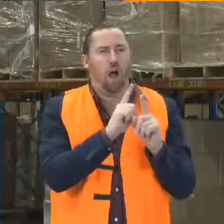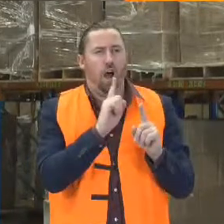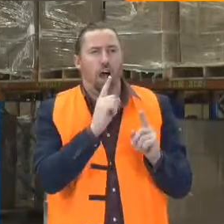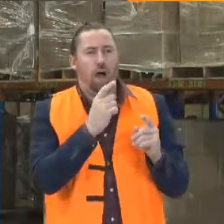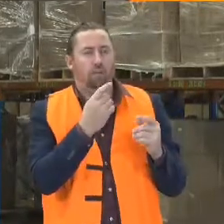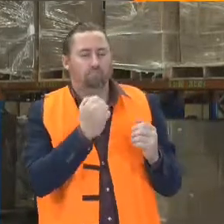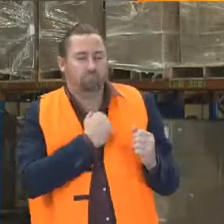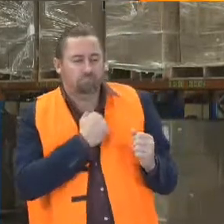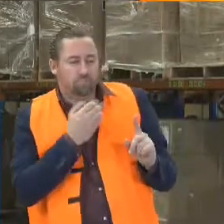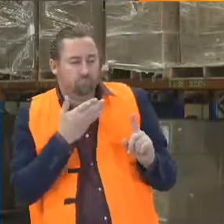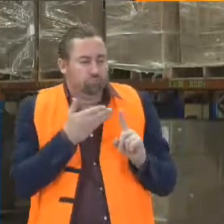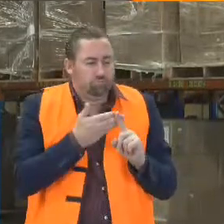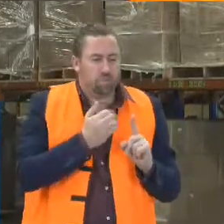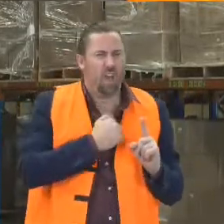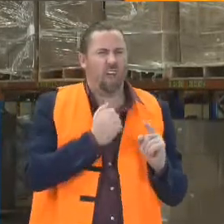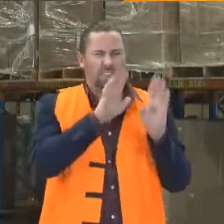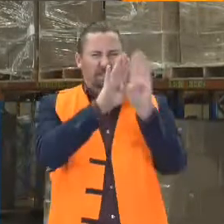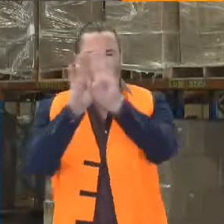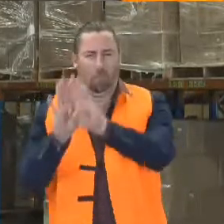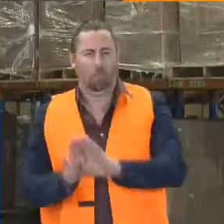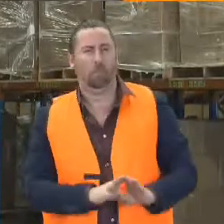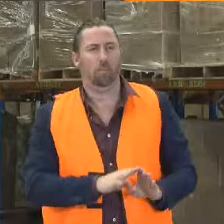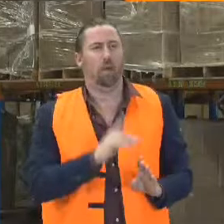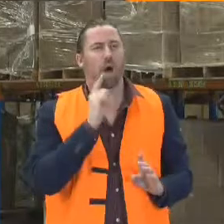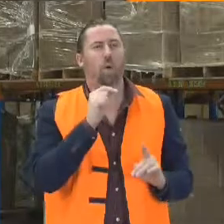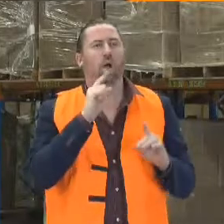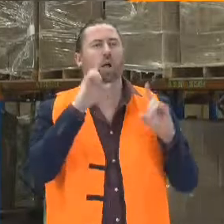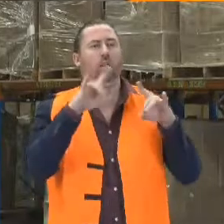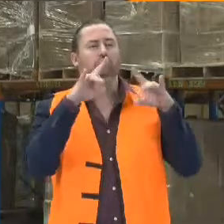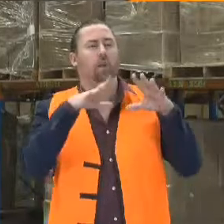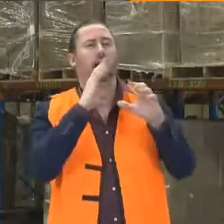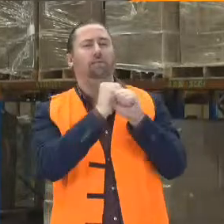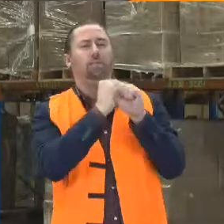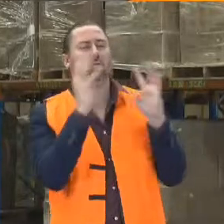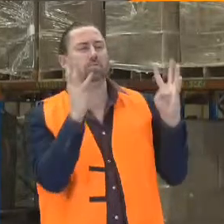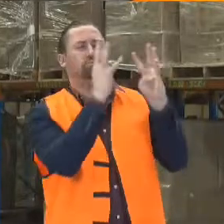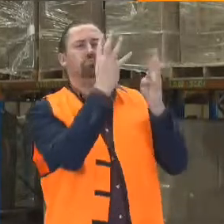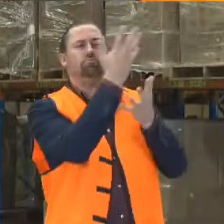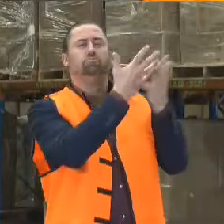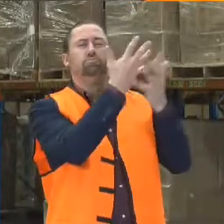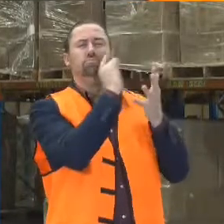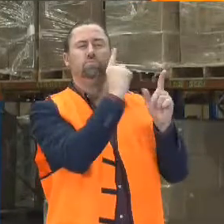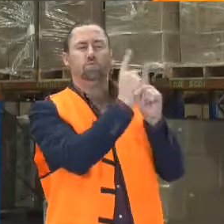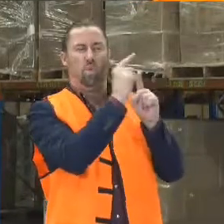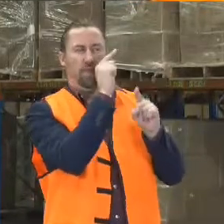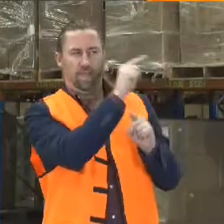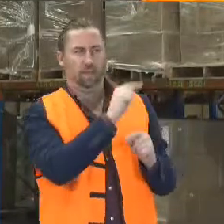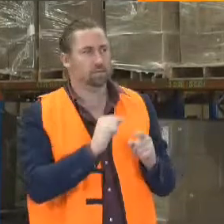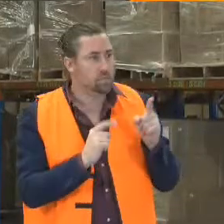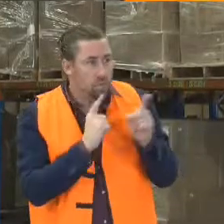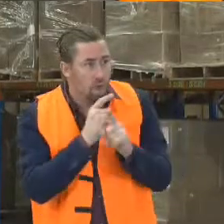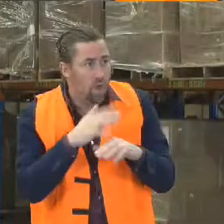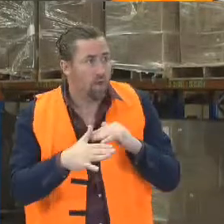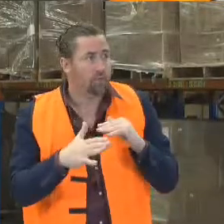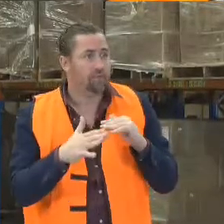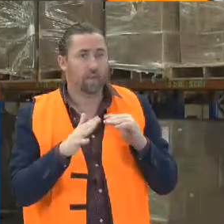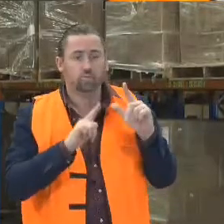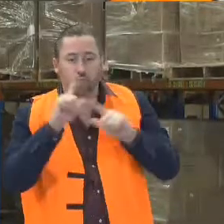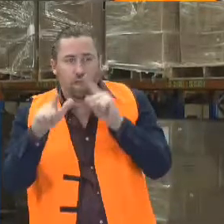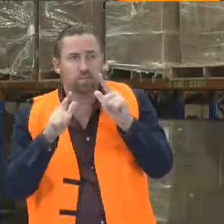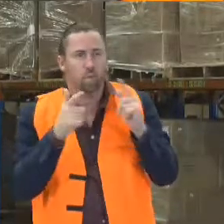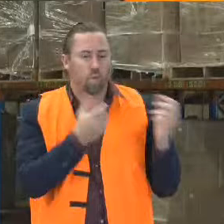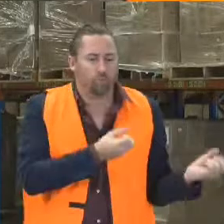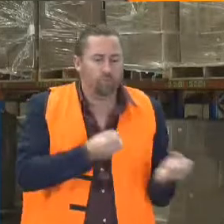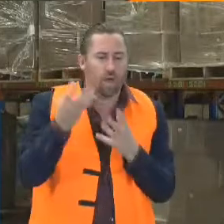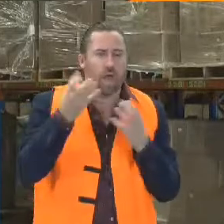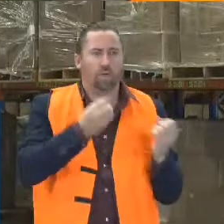of course we're happy to have further discussions at National Cabinet. So does it raise any issues about transport and freight and